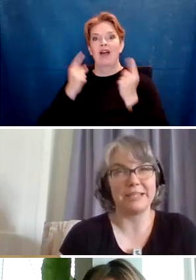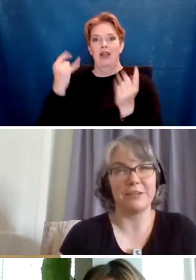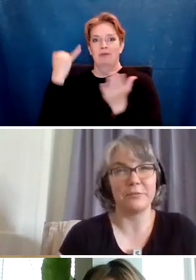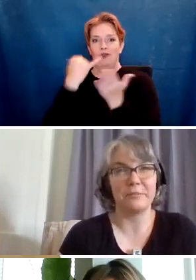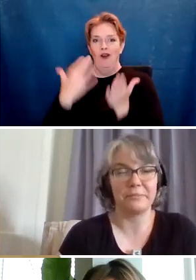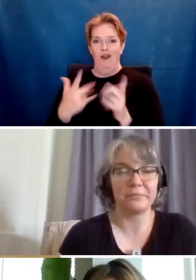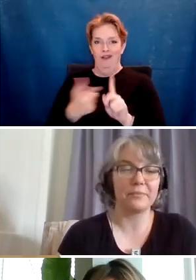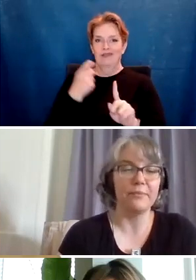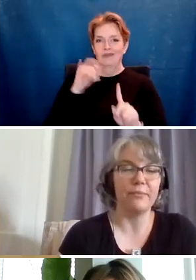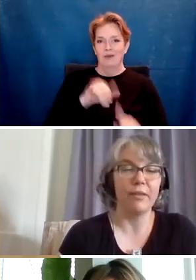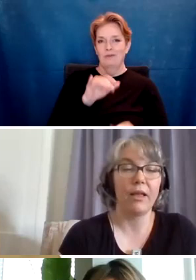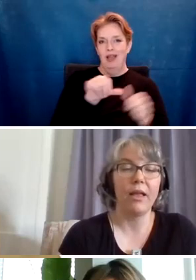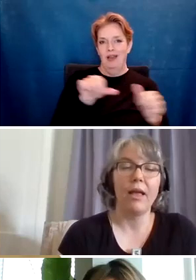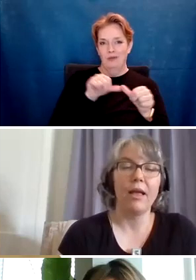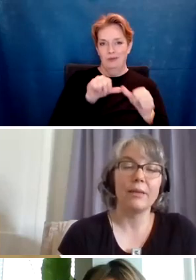Melrose Plantation.